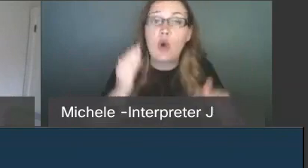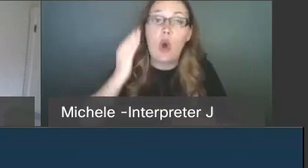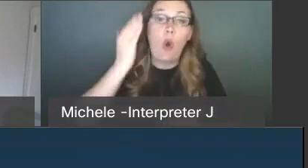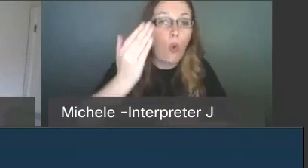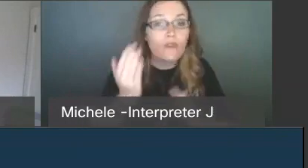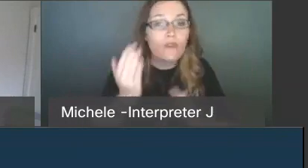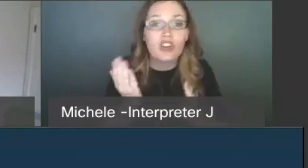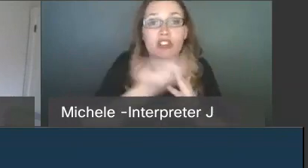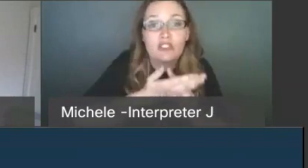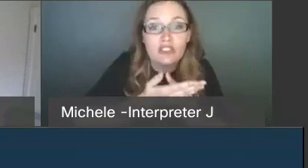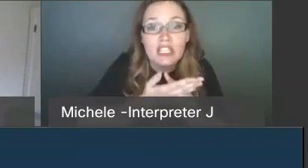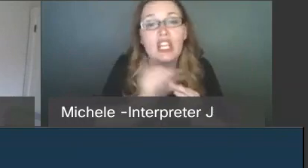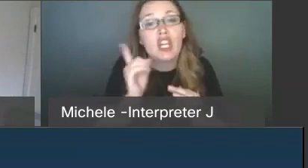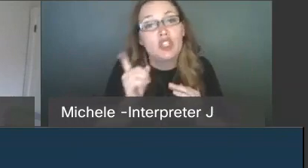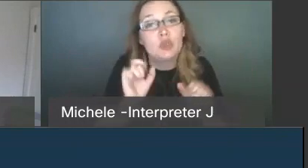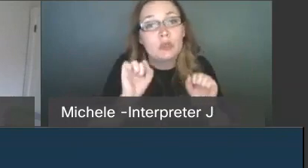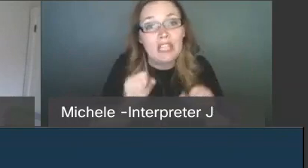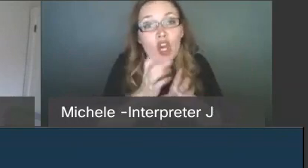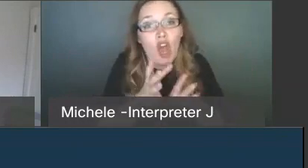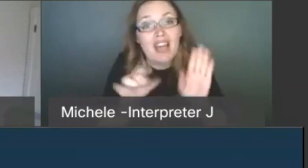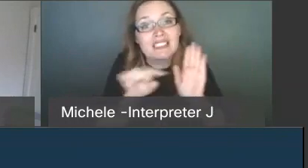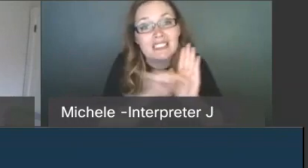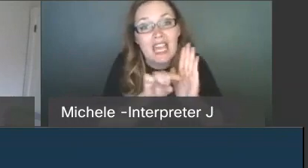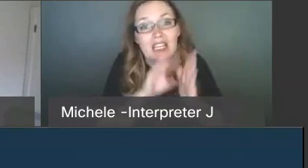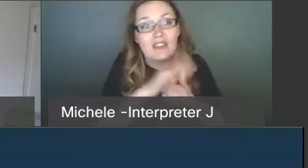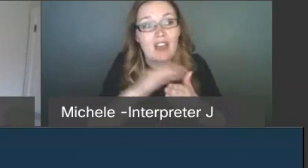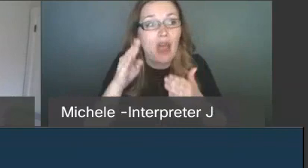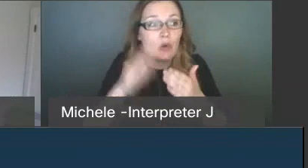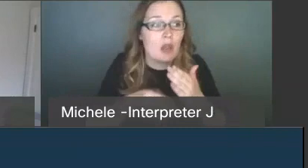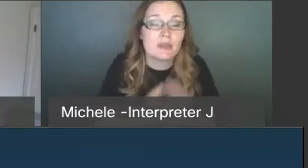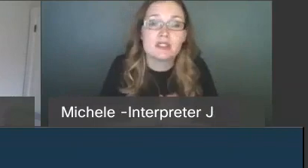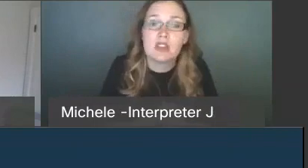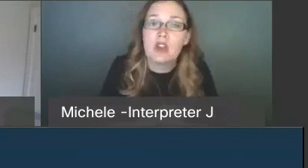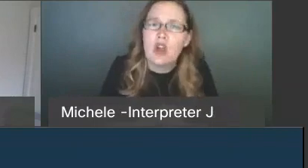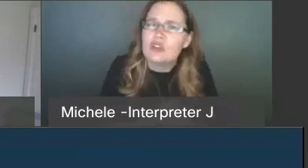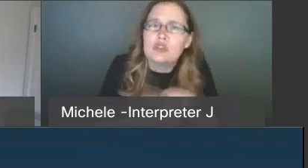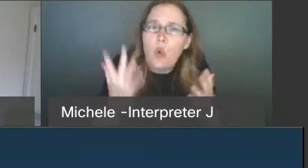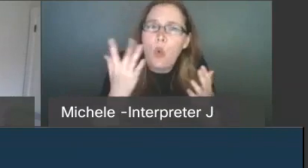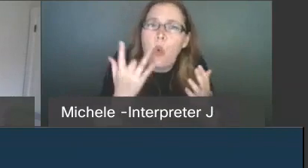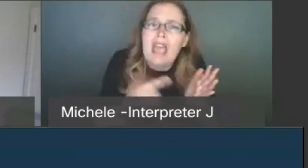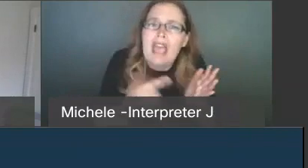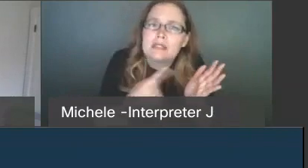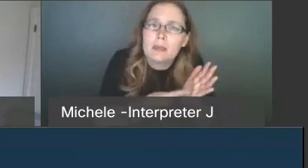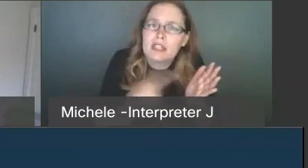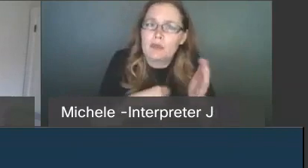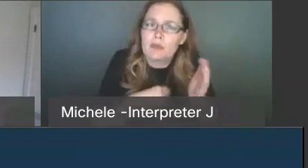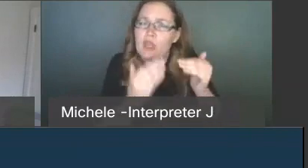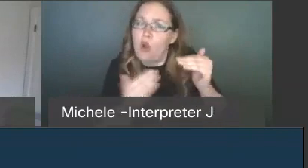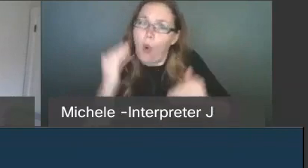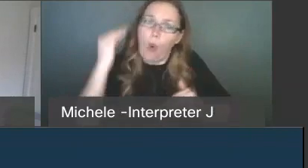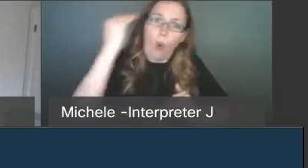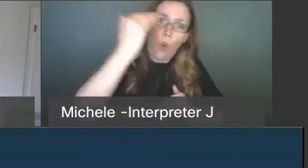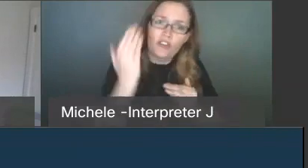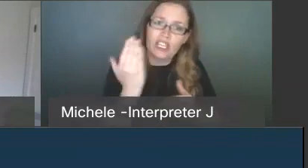we're increasing adverse outcomes. So why would we be over intervening and increasing adverse outcomes?